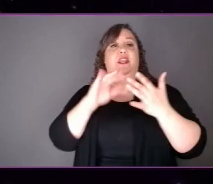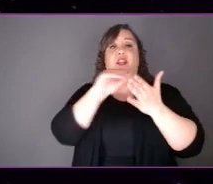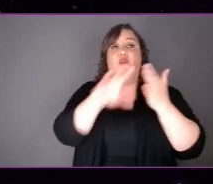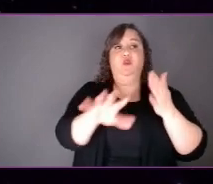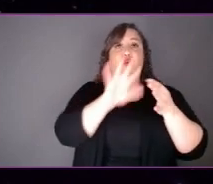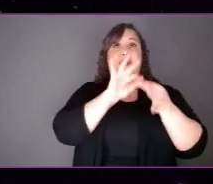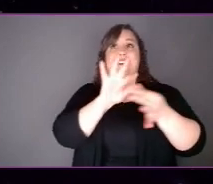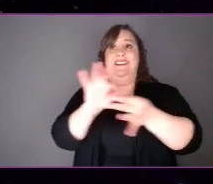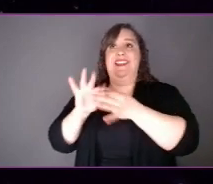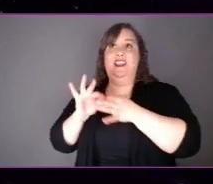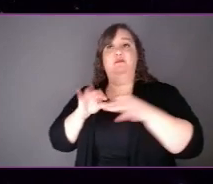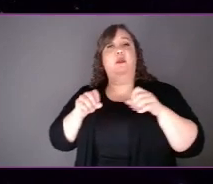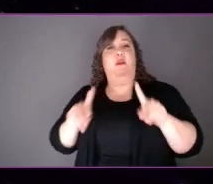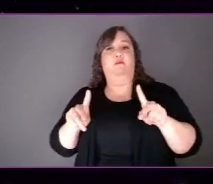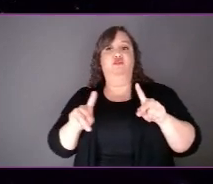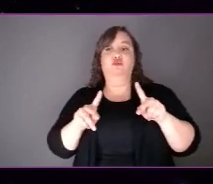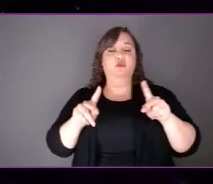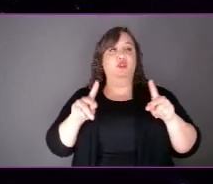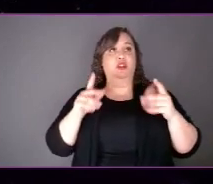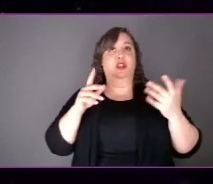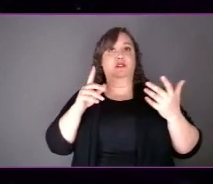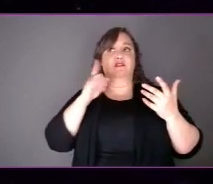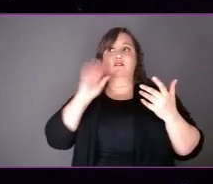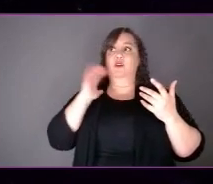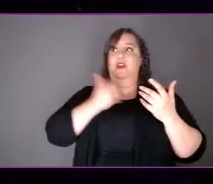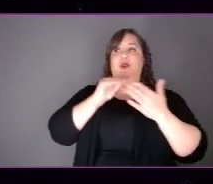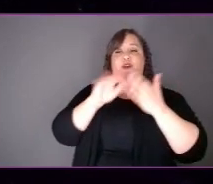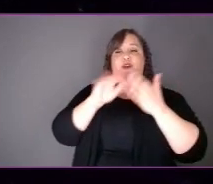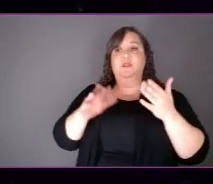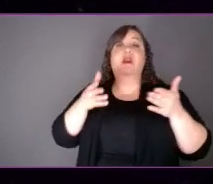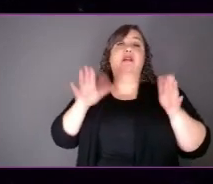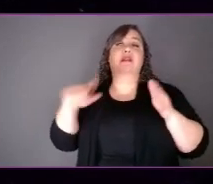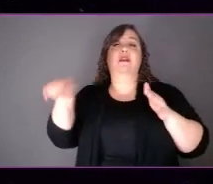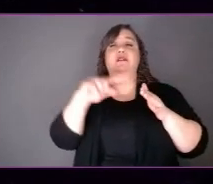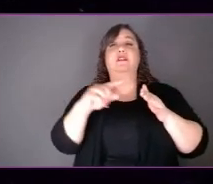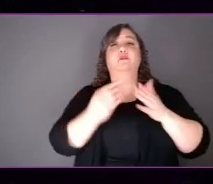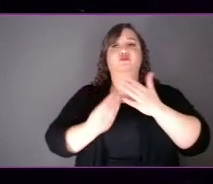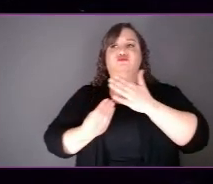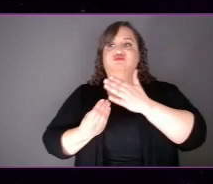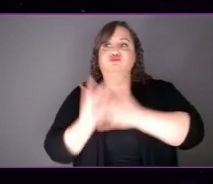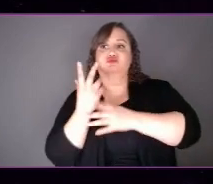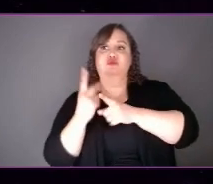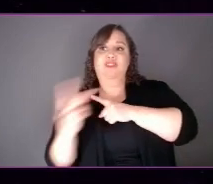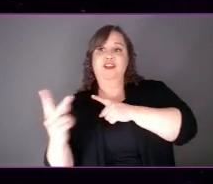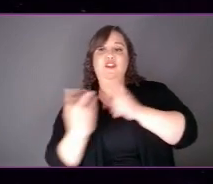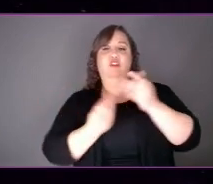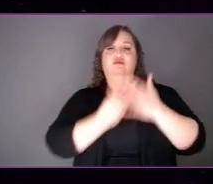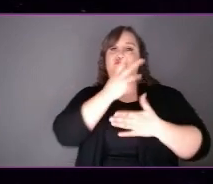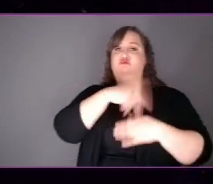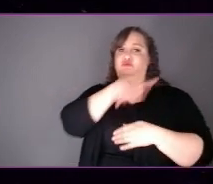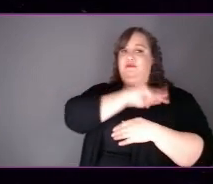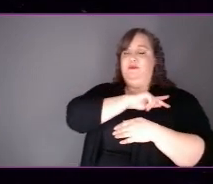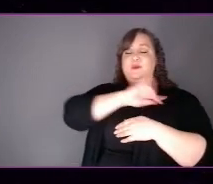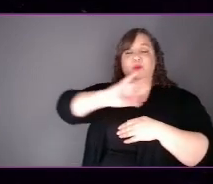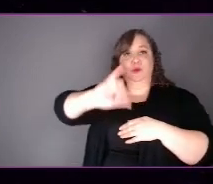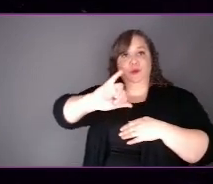gets. It allows them to grow both professionally and then personally as well. Students also receive